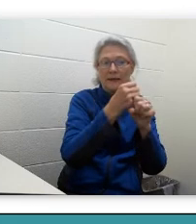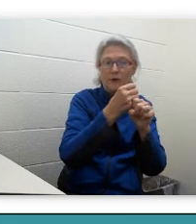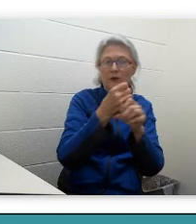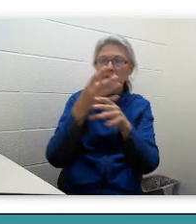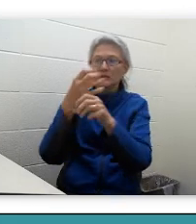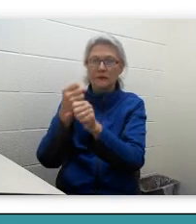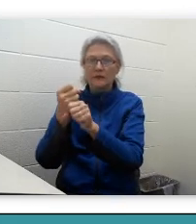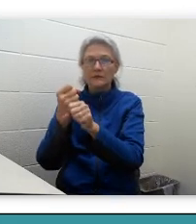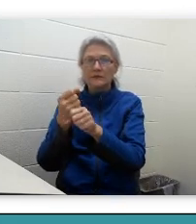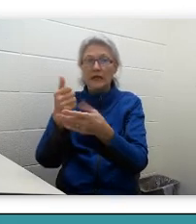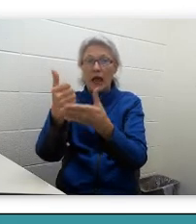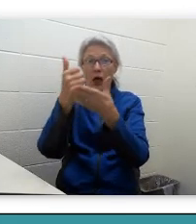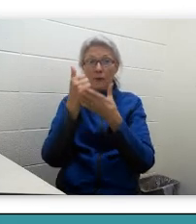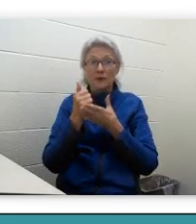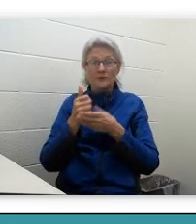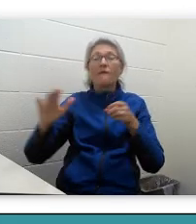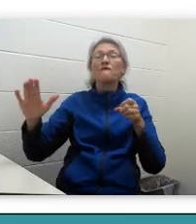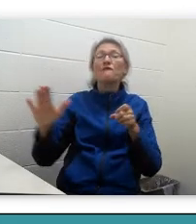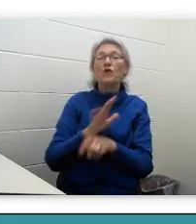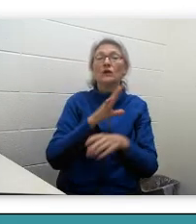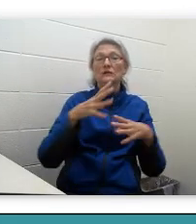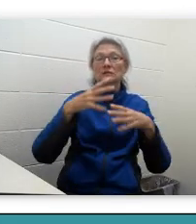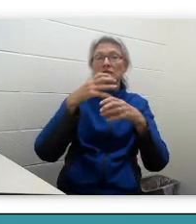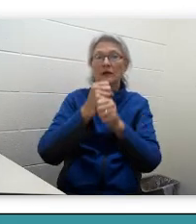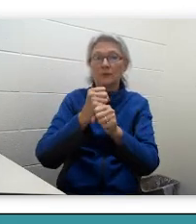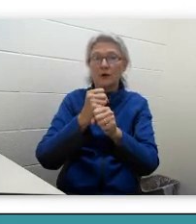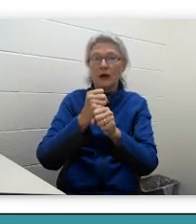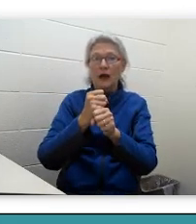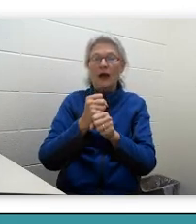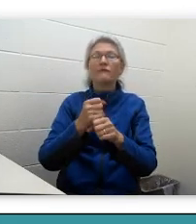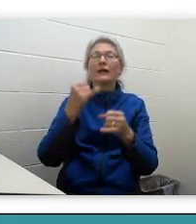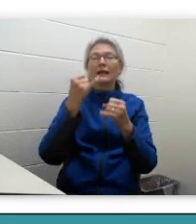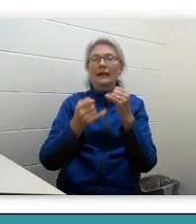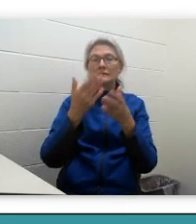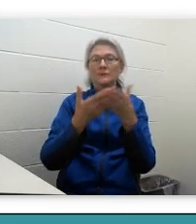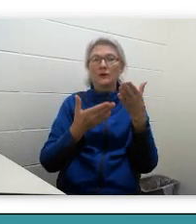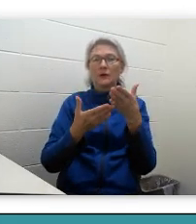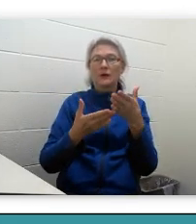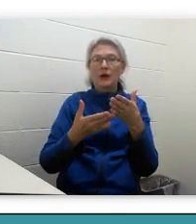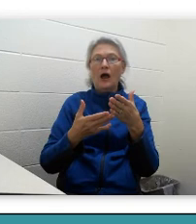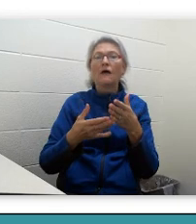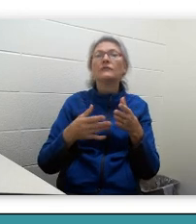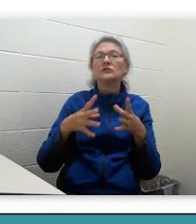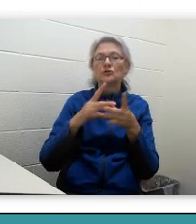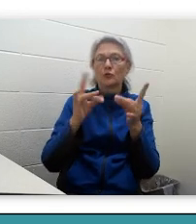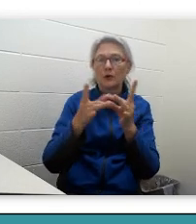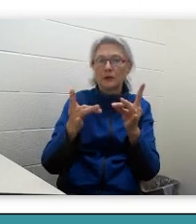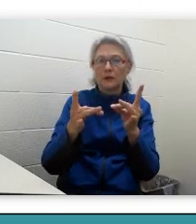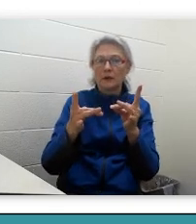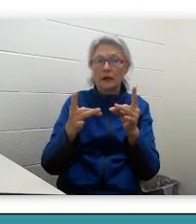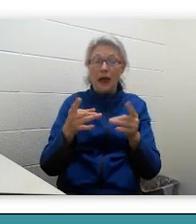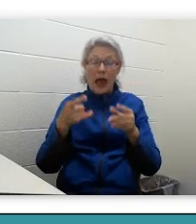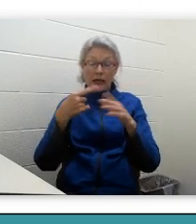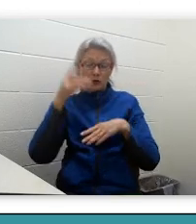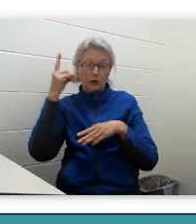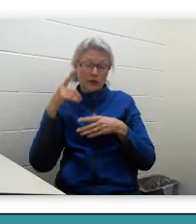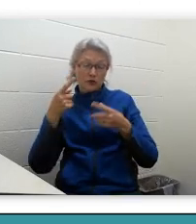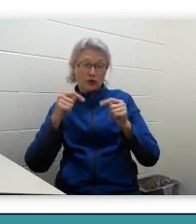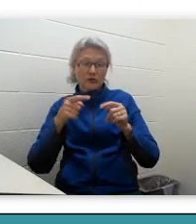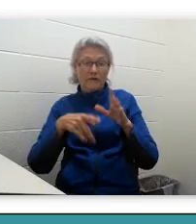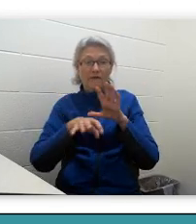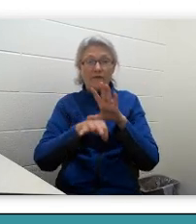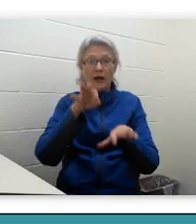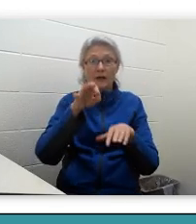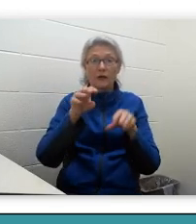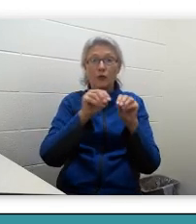an overall summary of the last half of our text. My summary says, as Dorothy tries to find the Wizard of Oz for